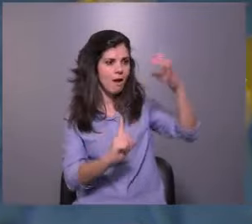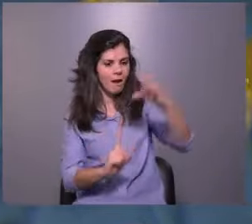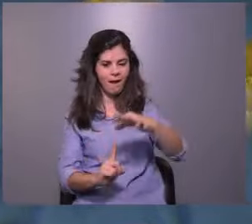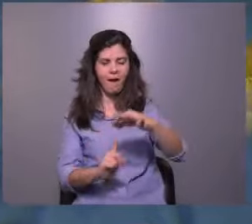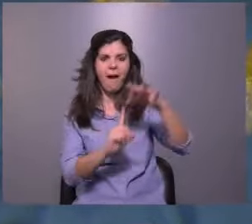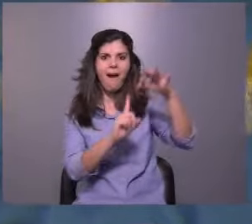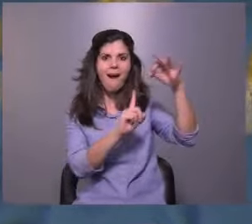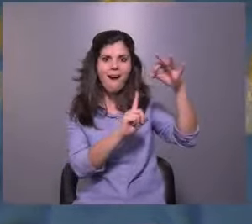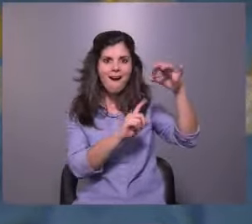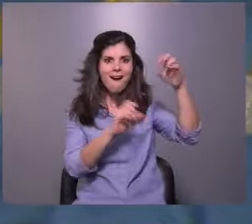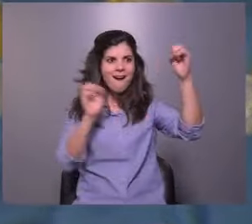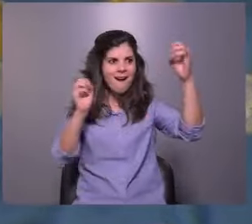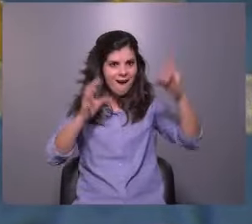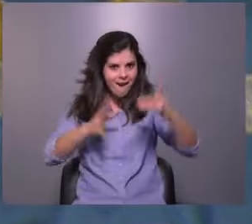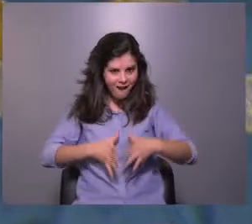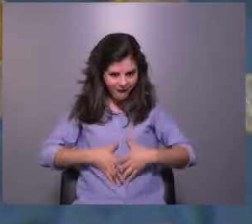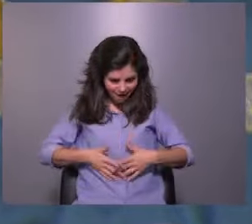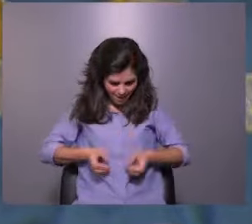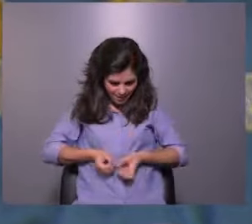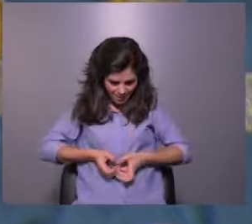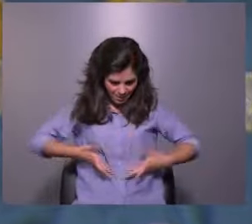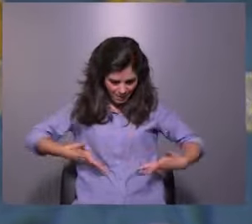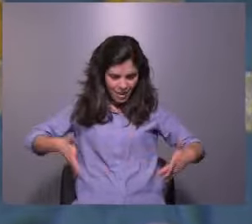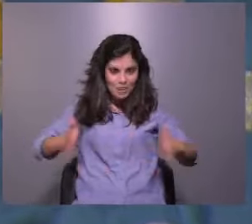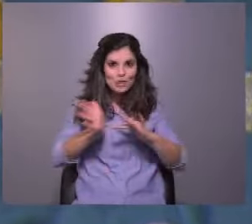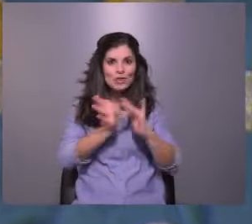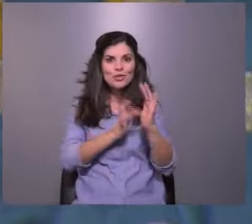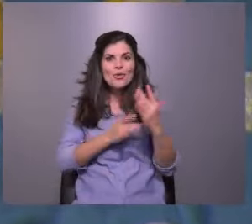Jesus.